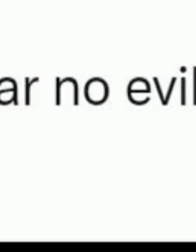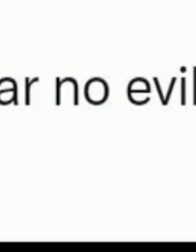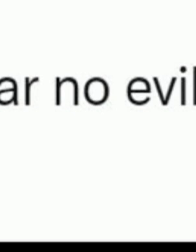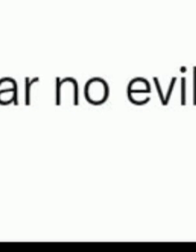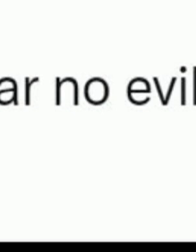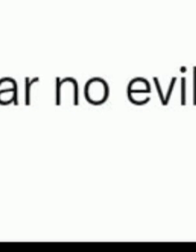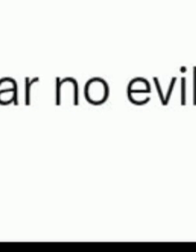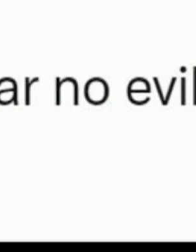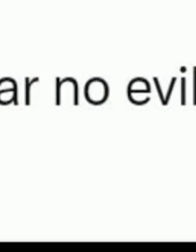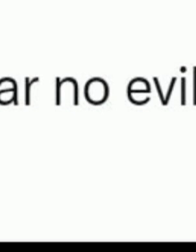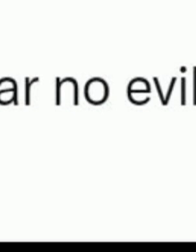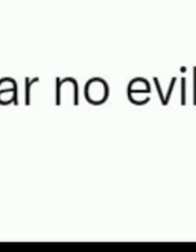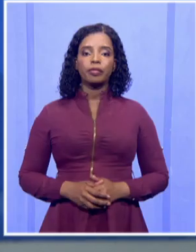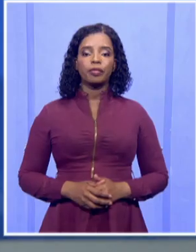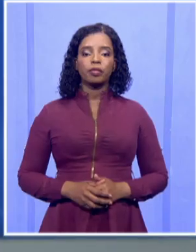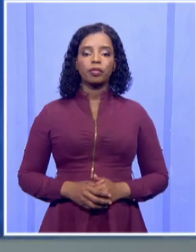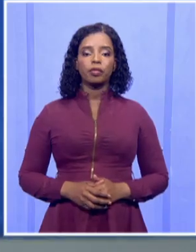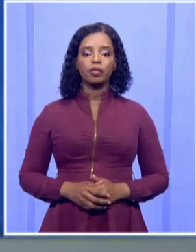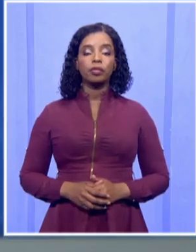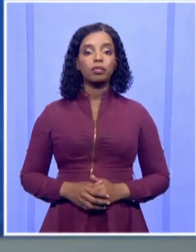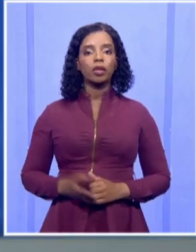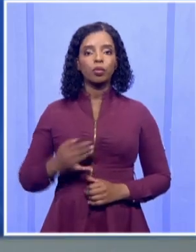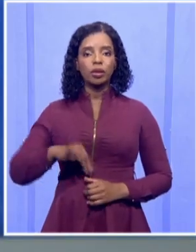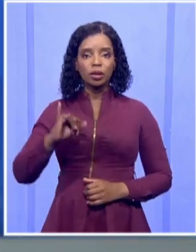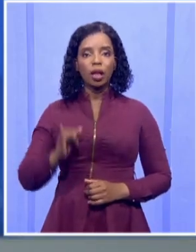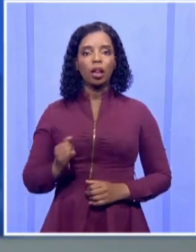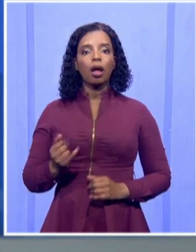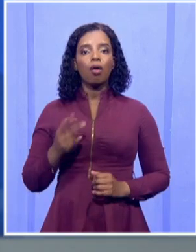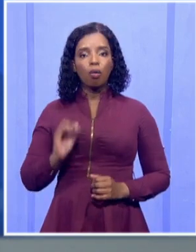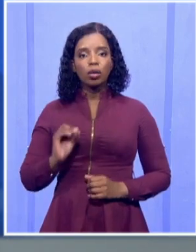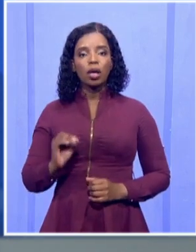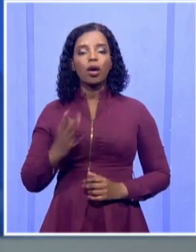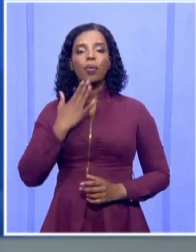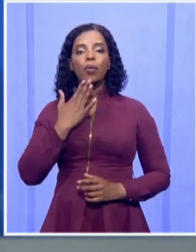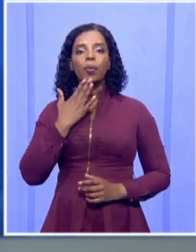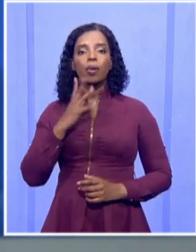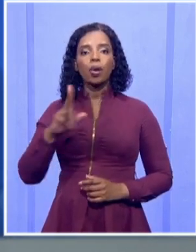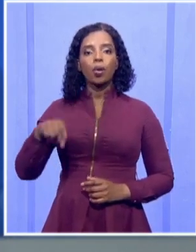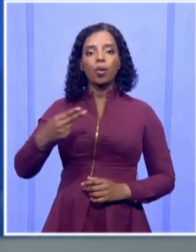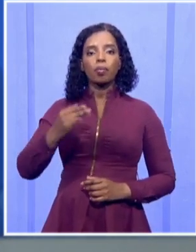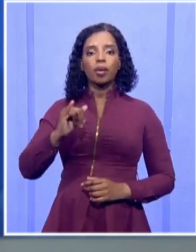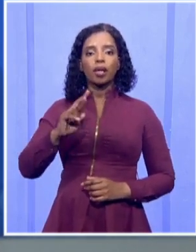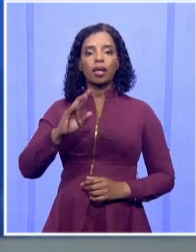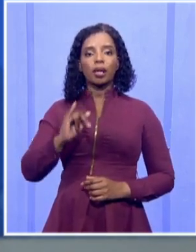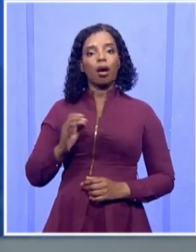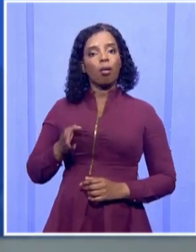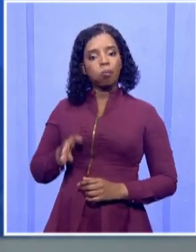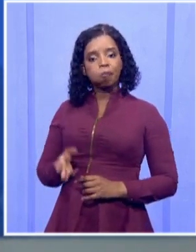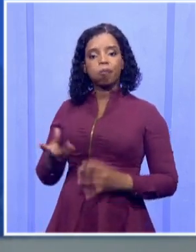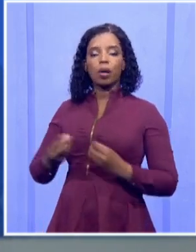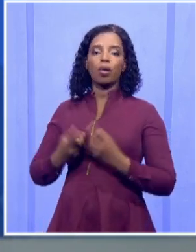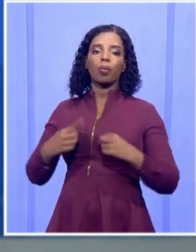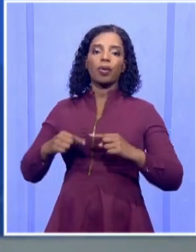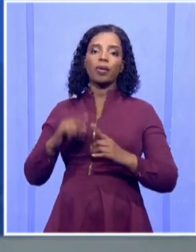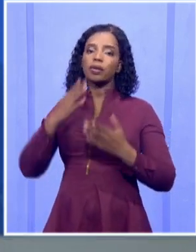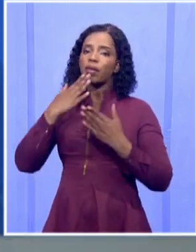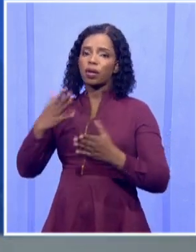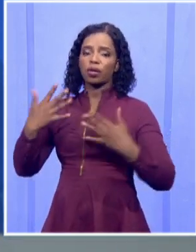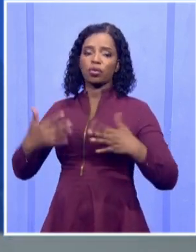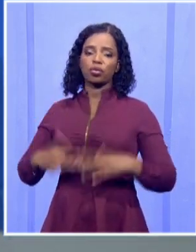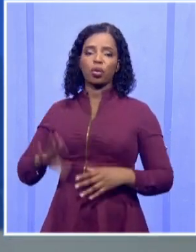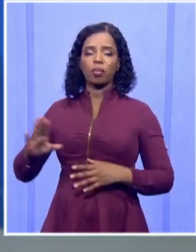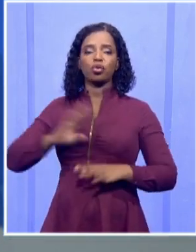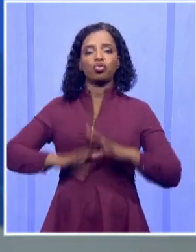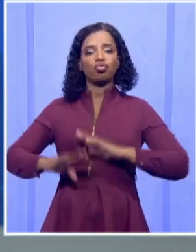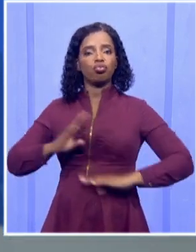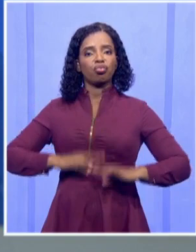no evil, hear no evil. We've still, of course, got Mr. Benedict Phiri standing by with us. Thank you so much for being so patient and